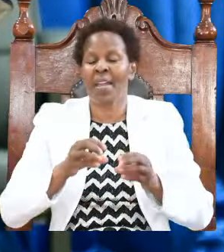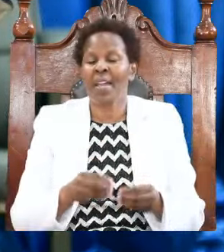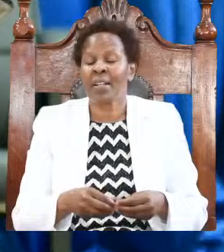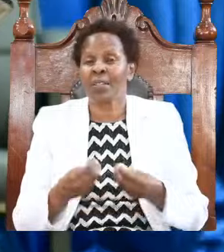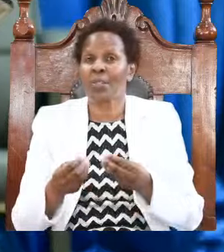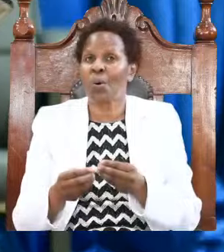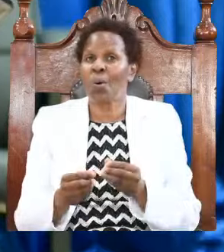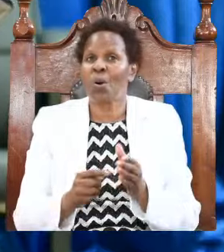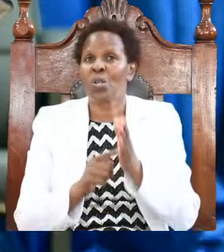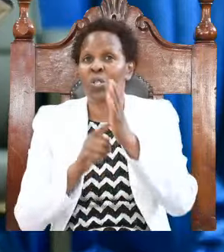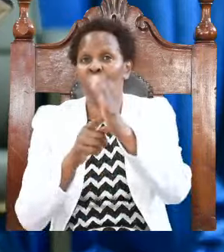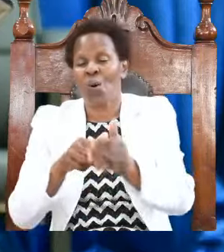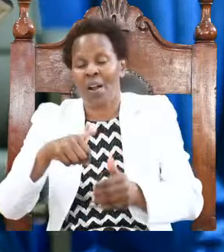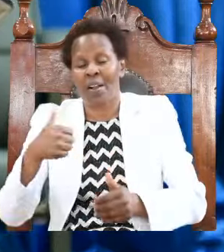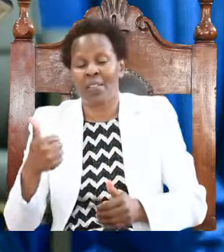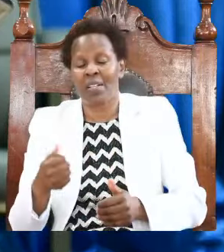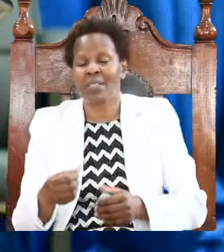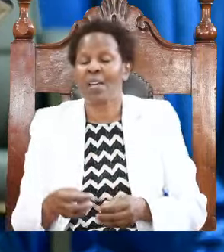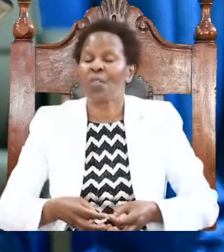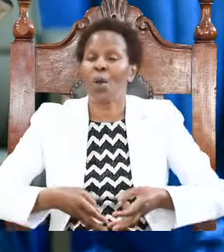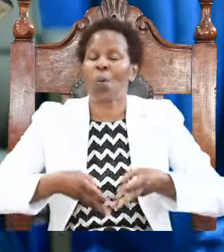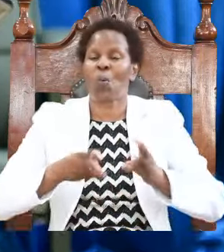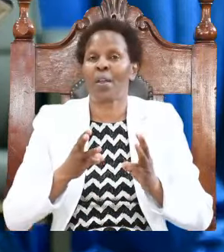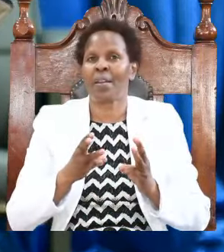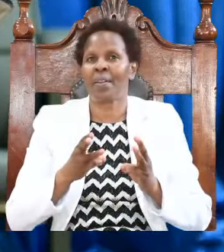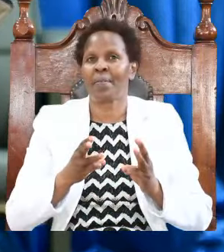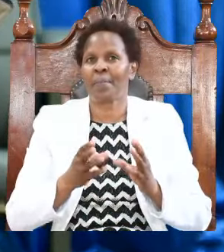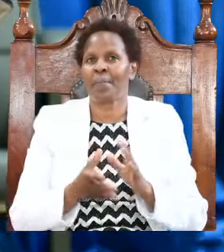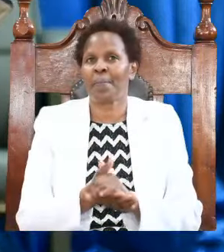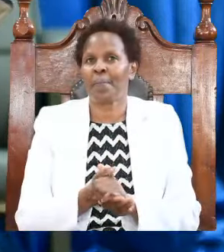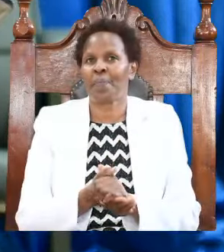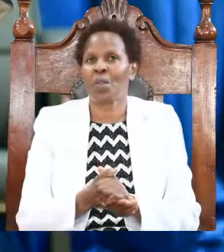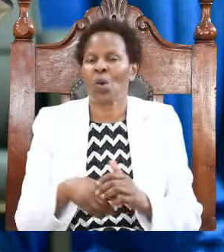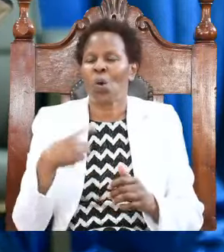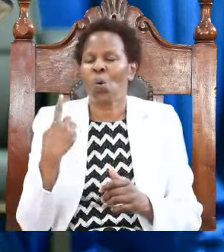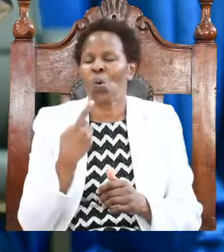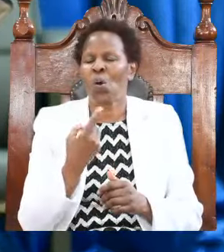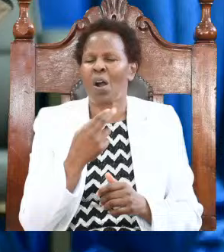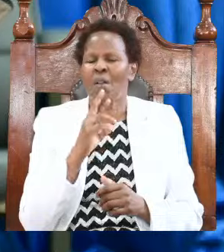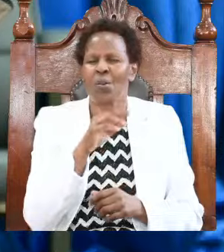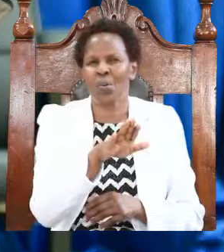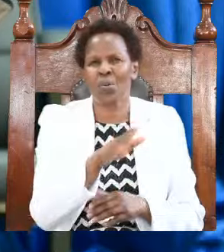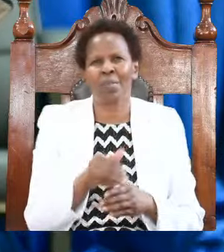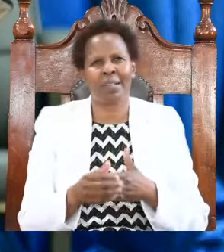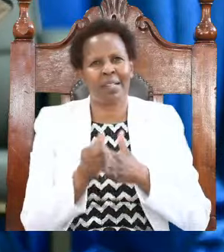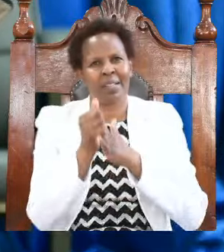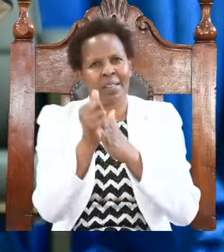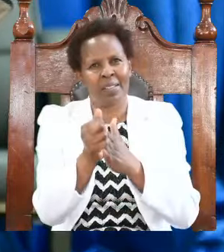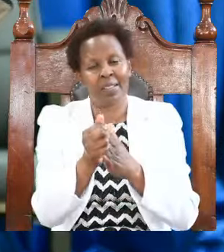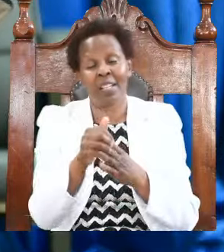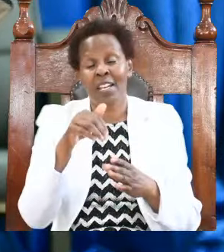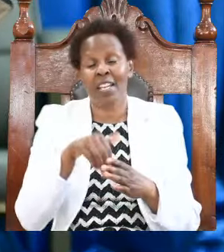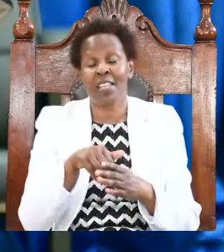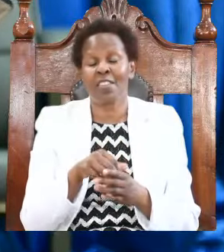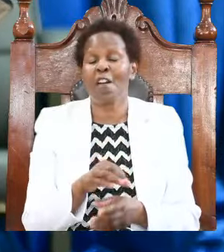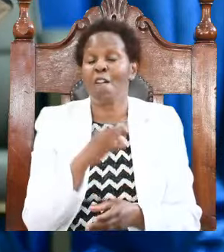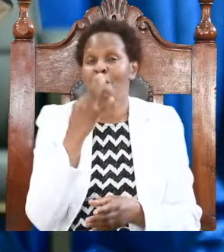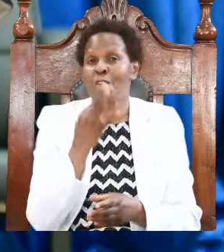others as they mentor them, as they raise them up. Who are you guiding in their faith